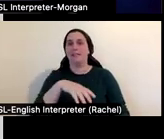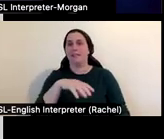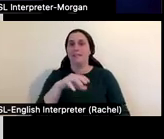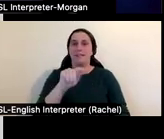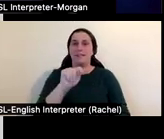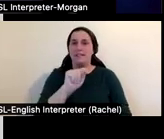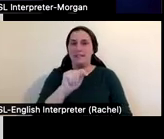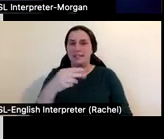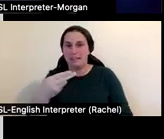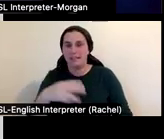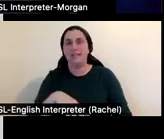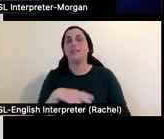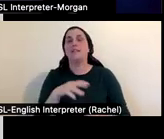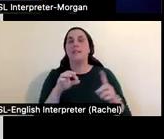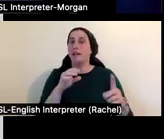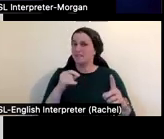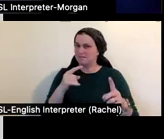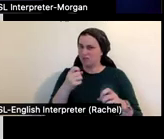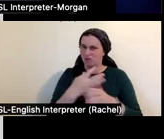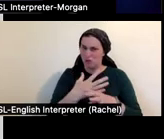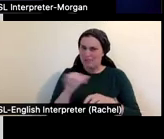worry about the schwa at the end of every sound?